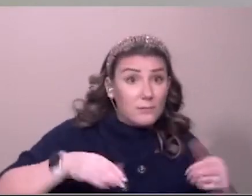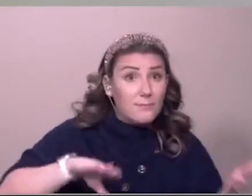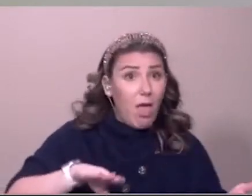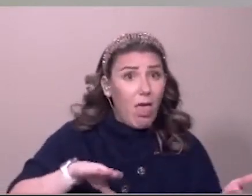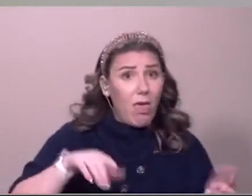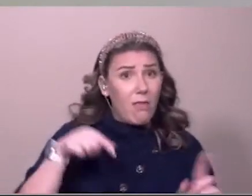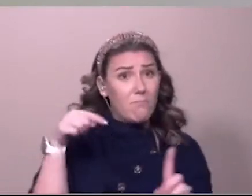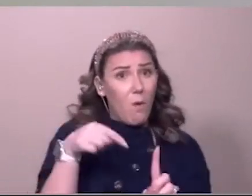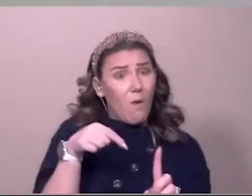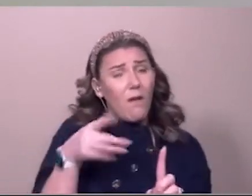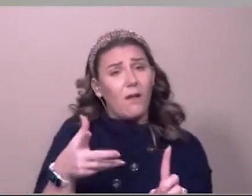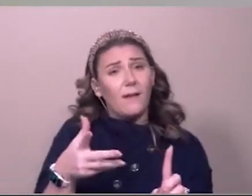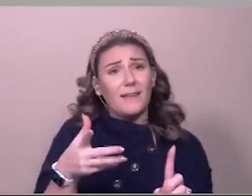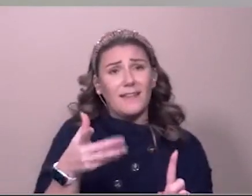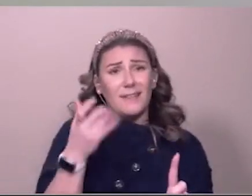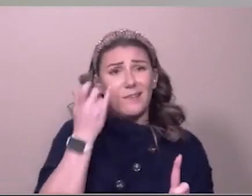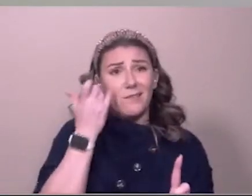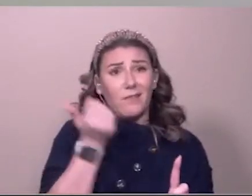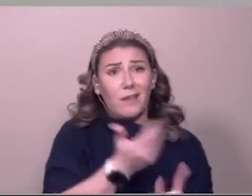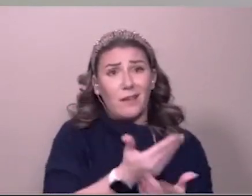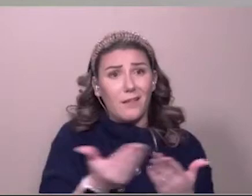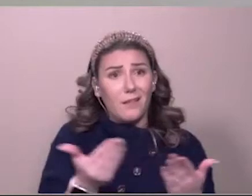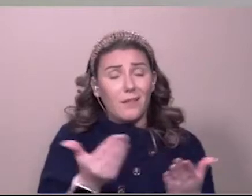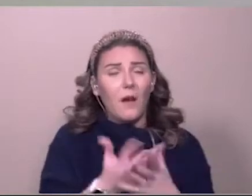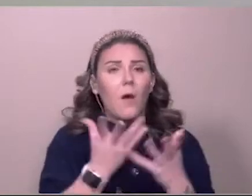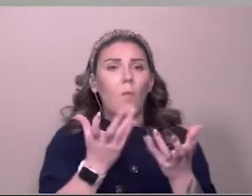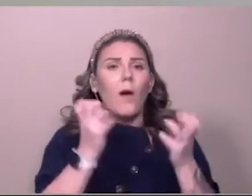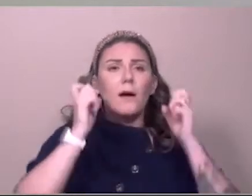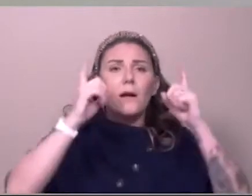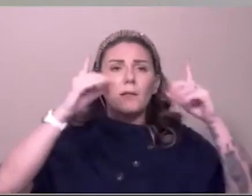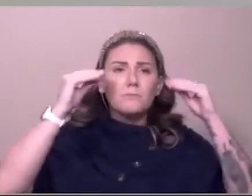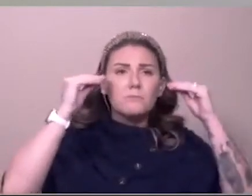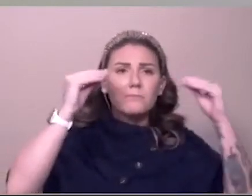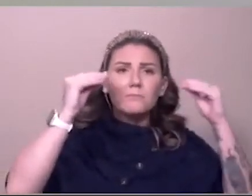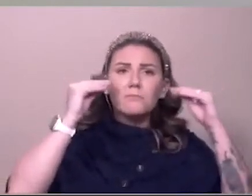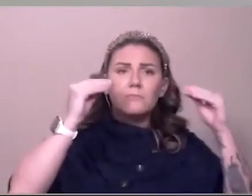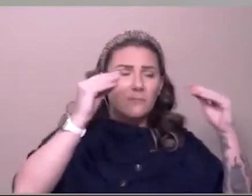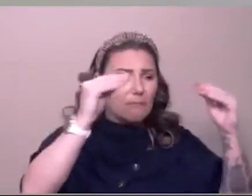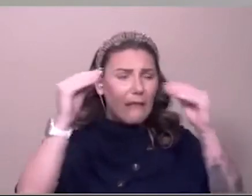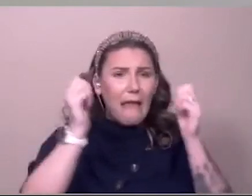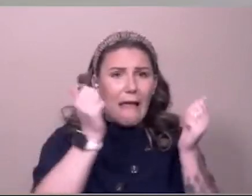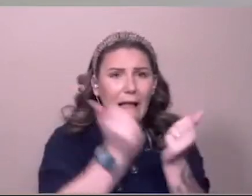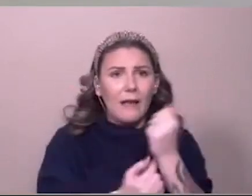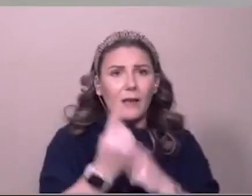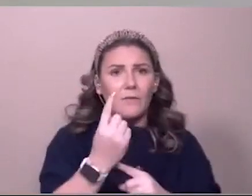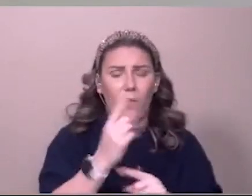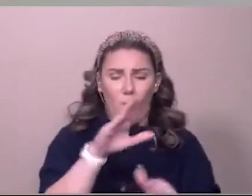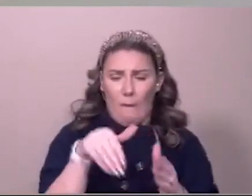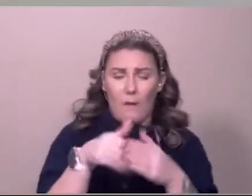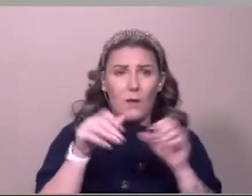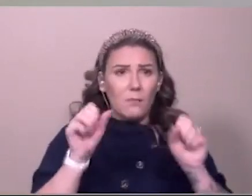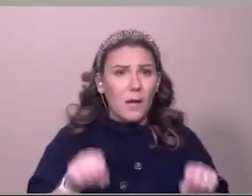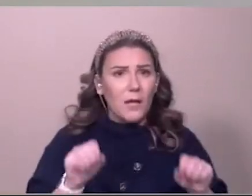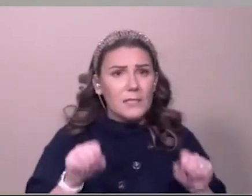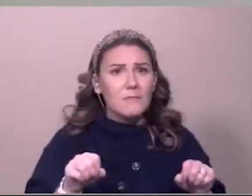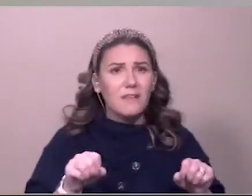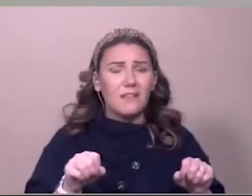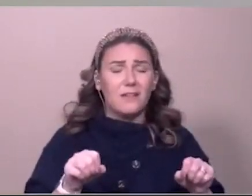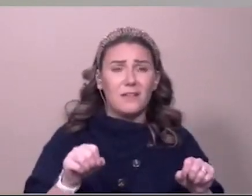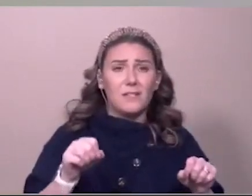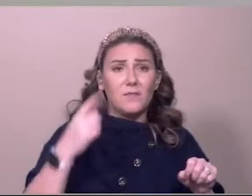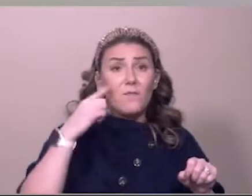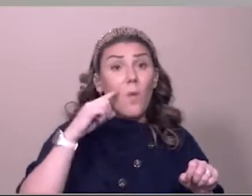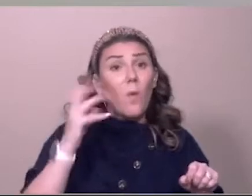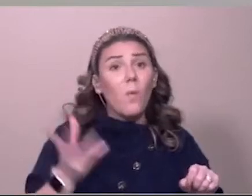think if anything, we're wanting to educate everybody about what those possibilities are so that everybody can